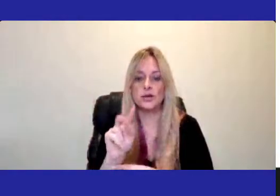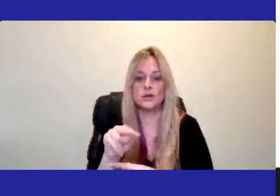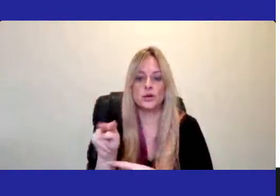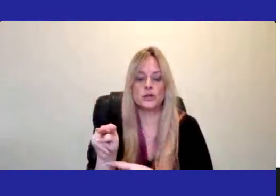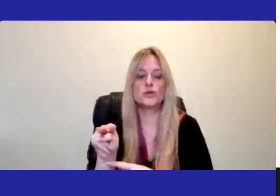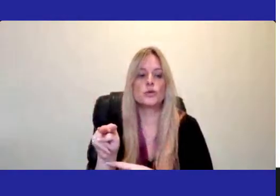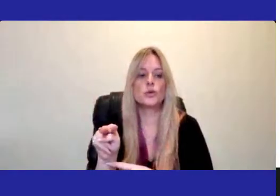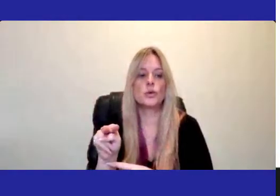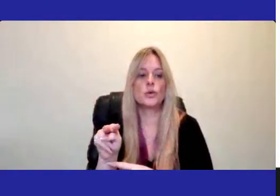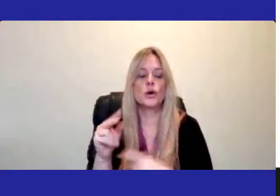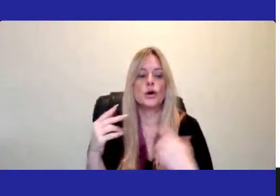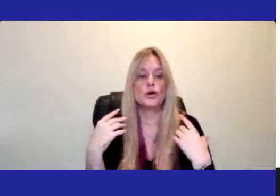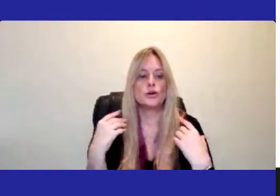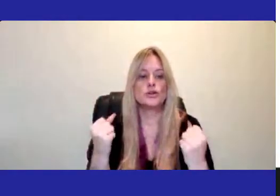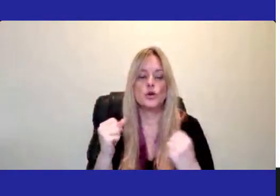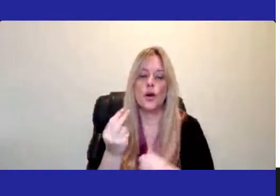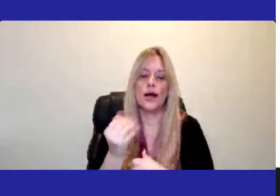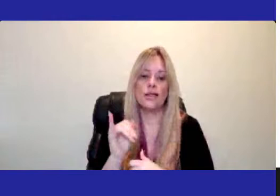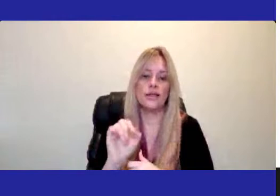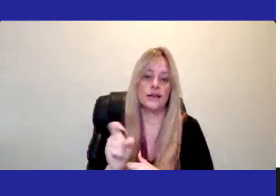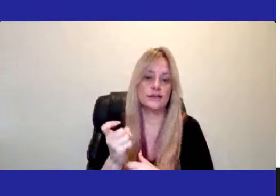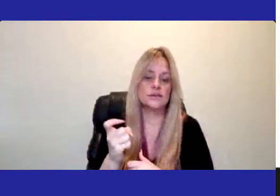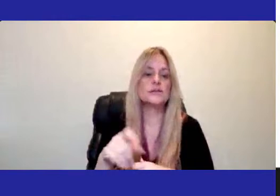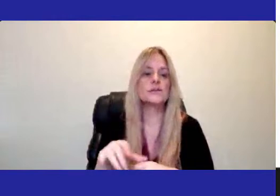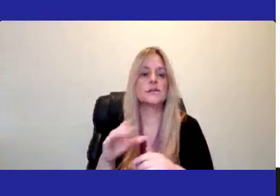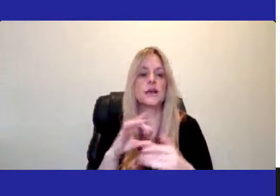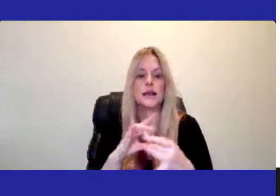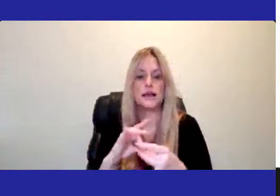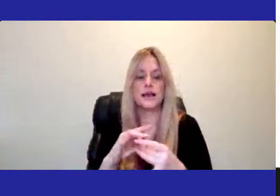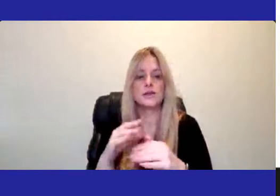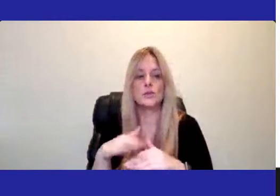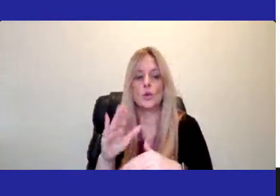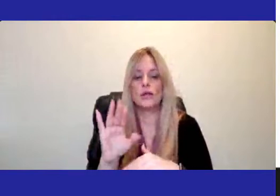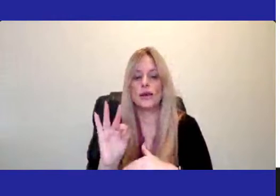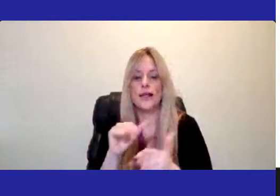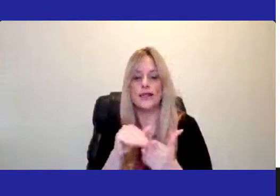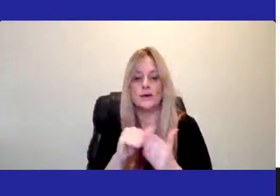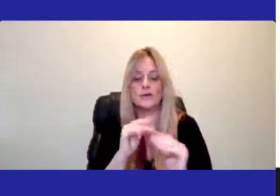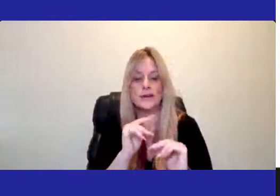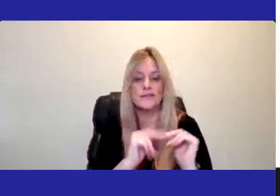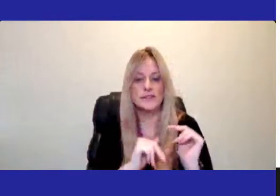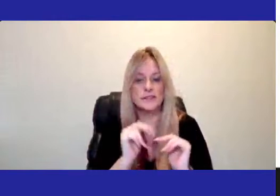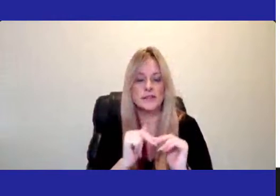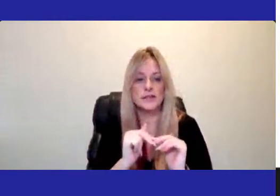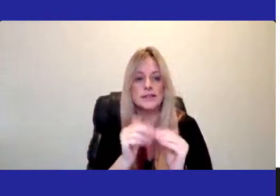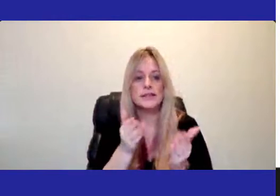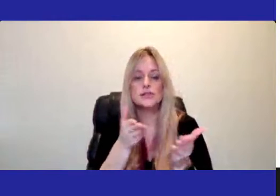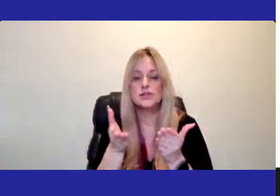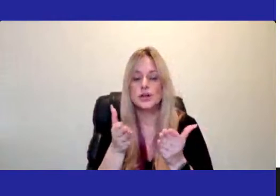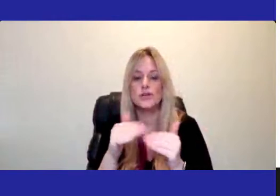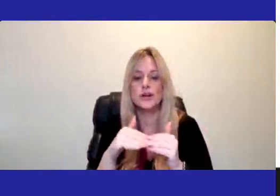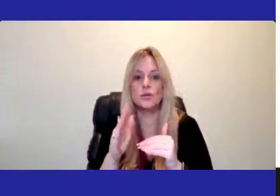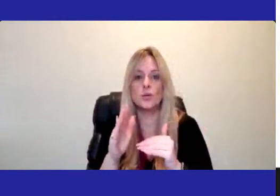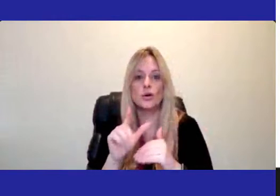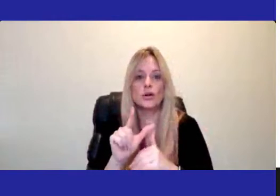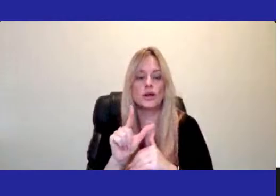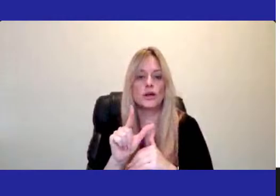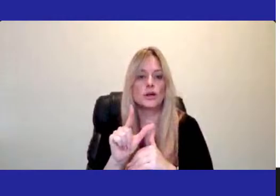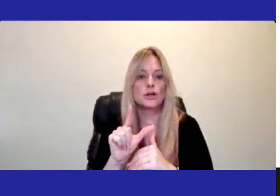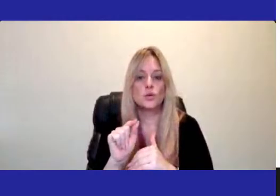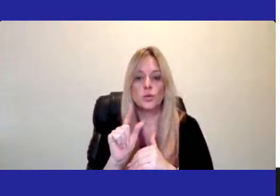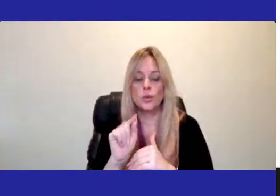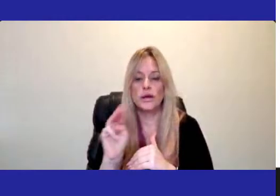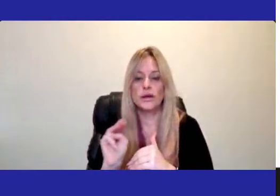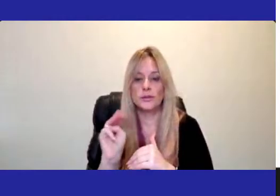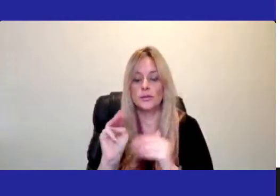HealthX connects over 9,000 facilities, serving over 20 million patients across New York City and Long